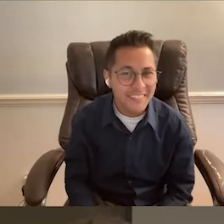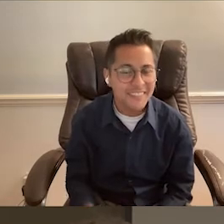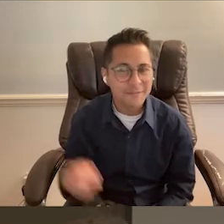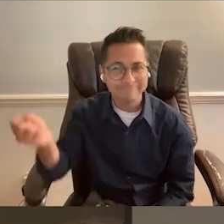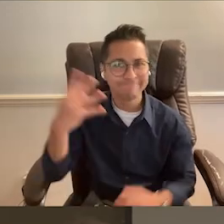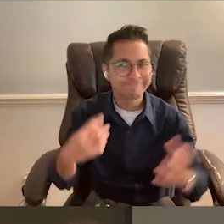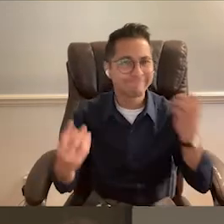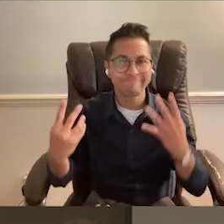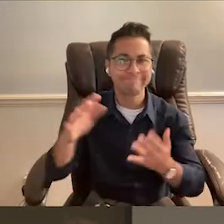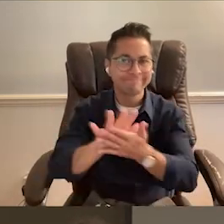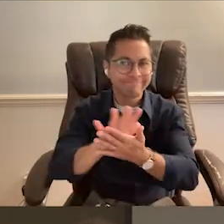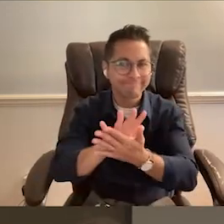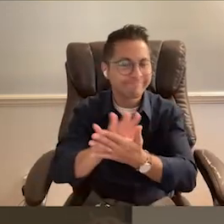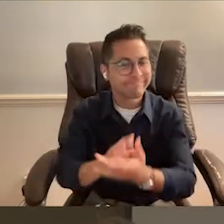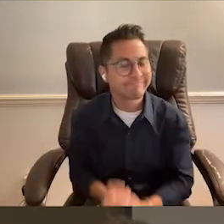Kanye? Okay.